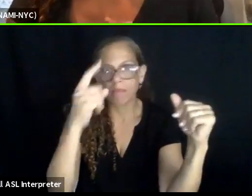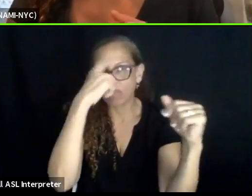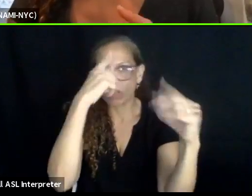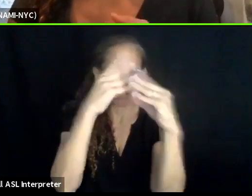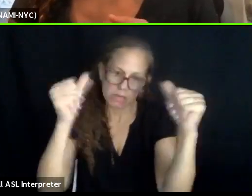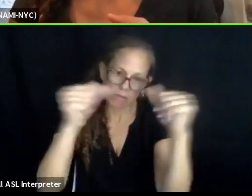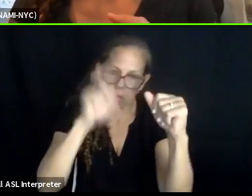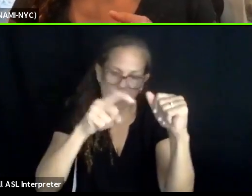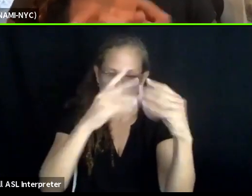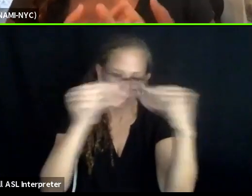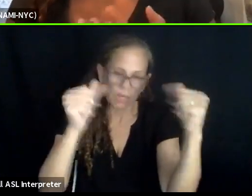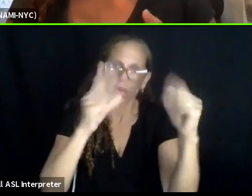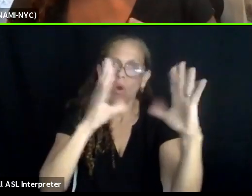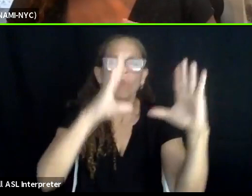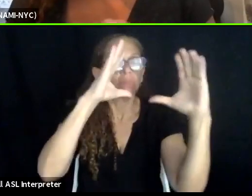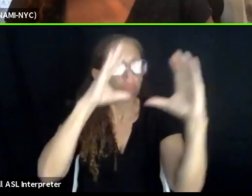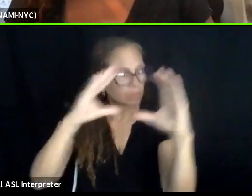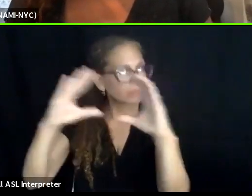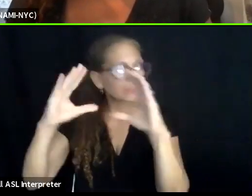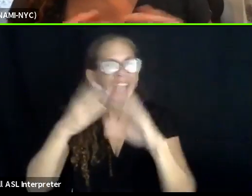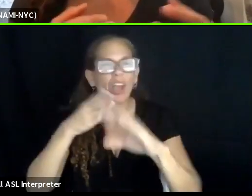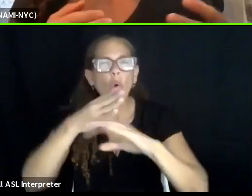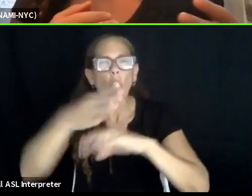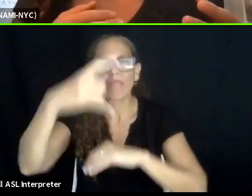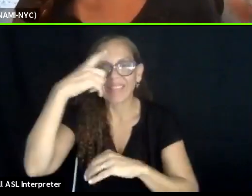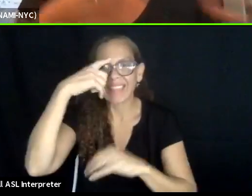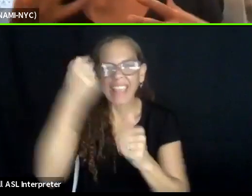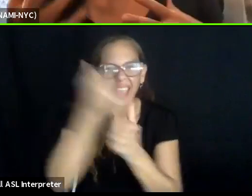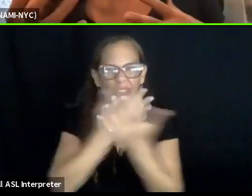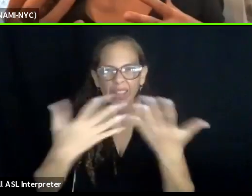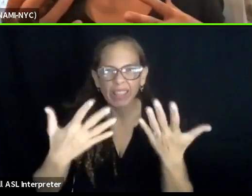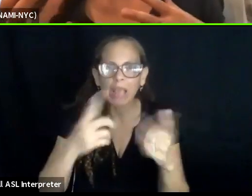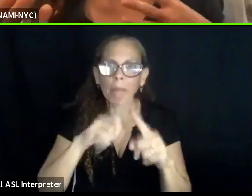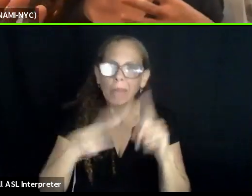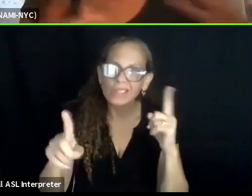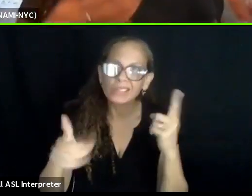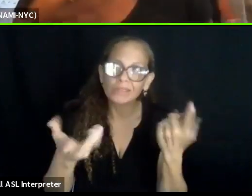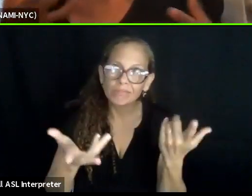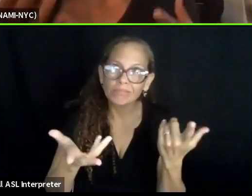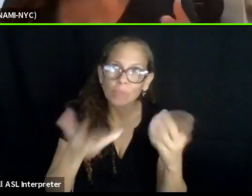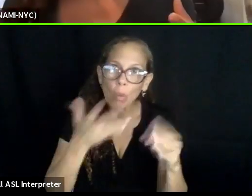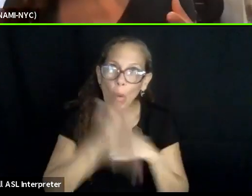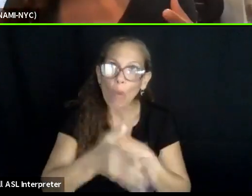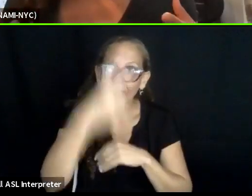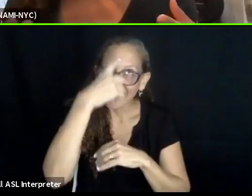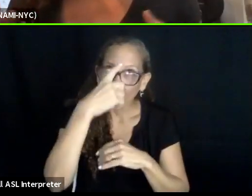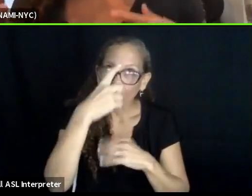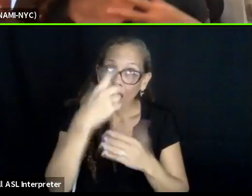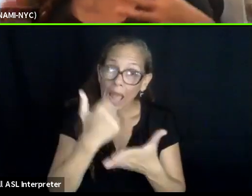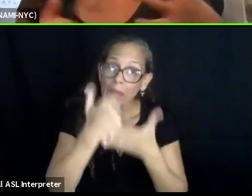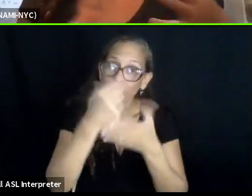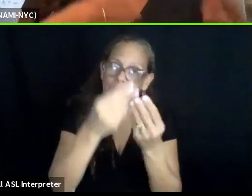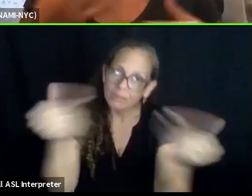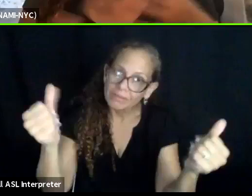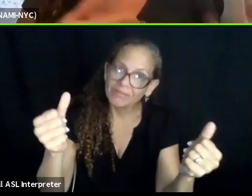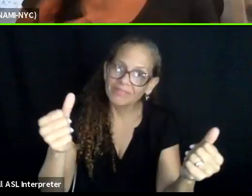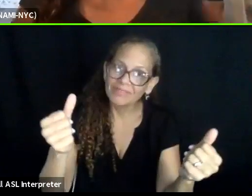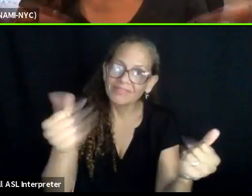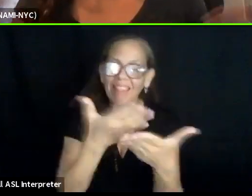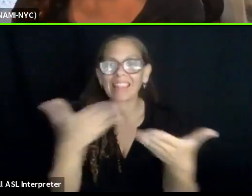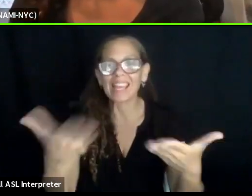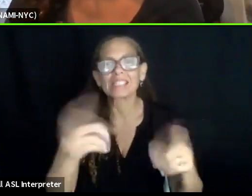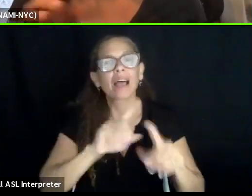this question said, I tend to overthink everything, but it also does help resolve things. But